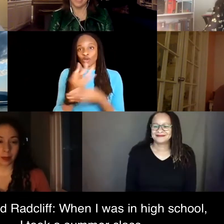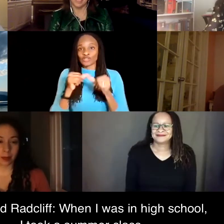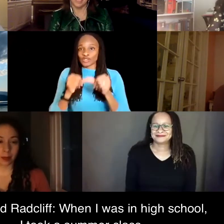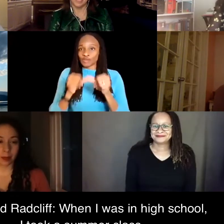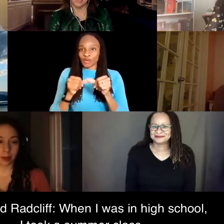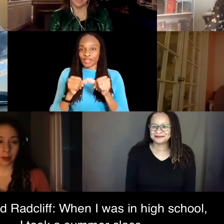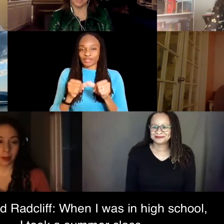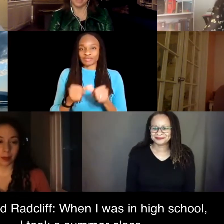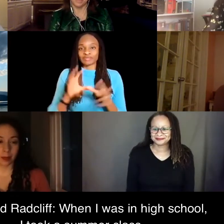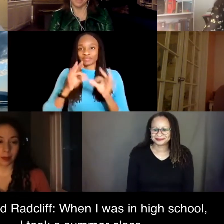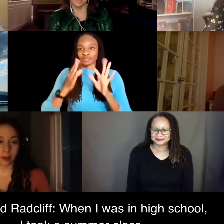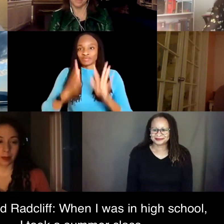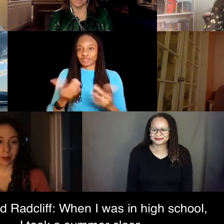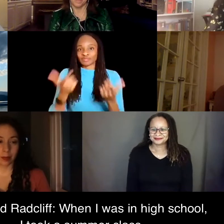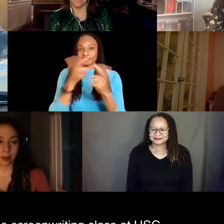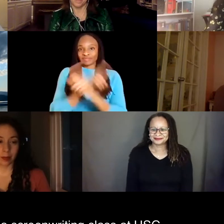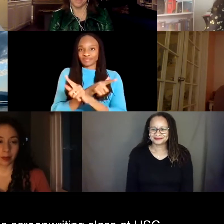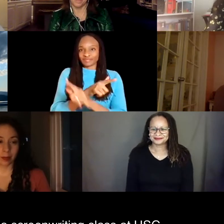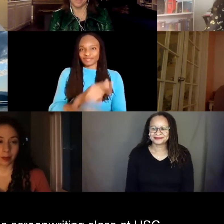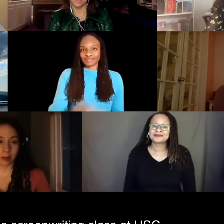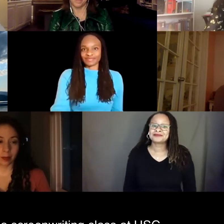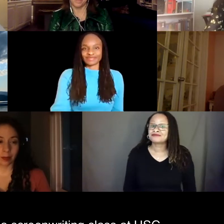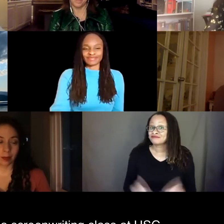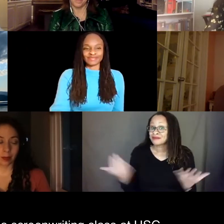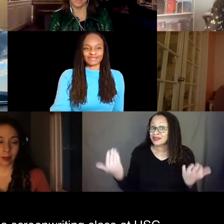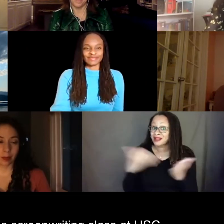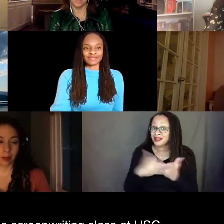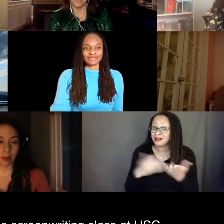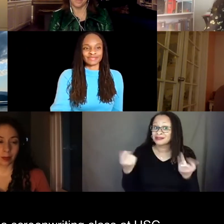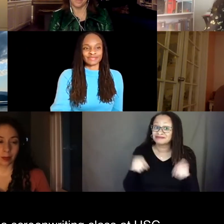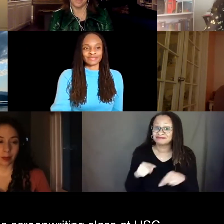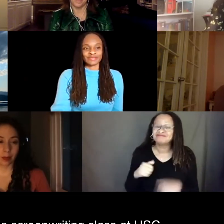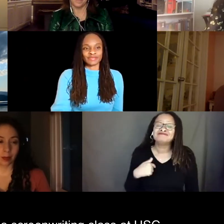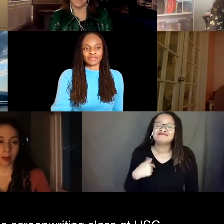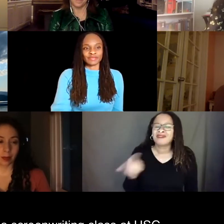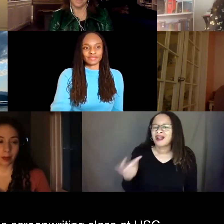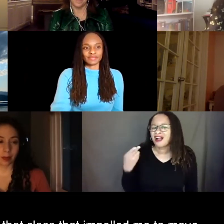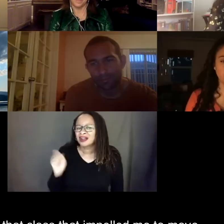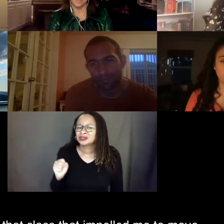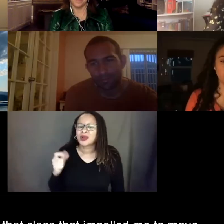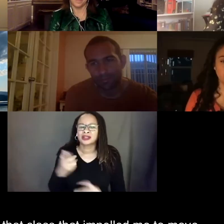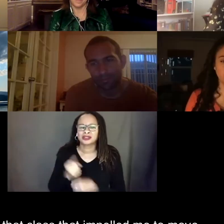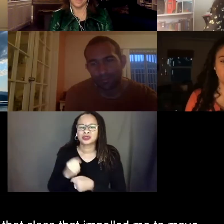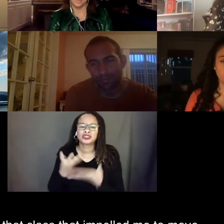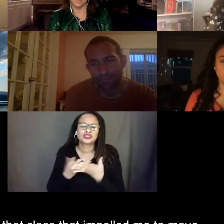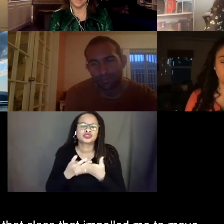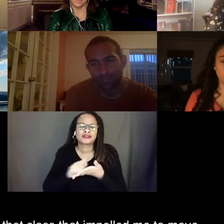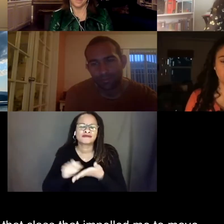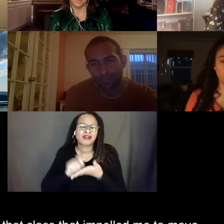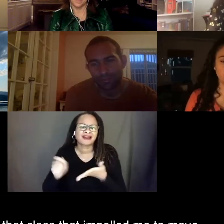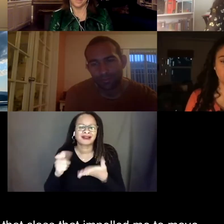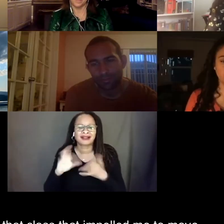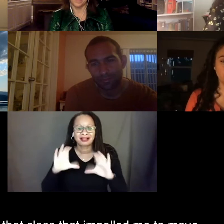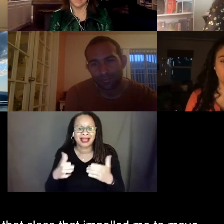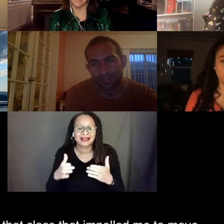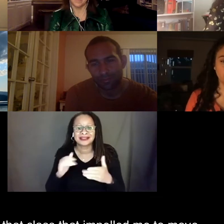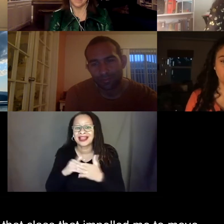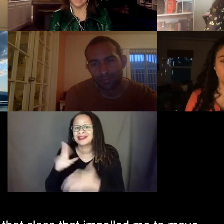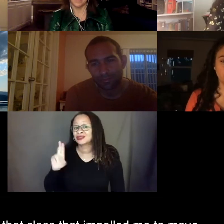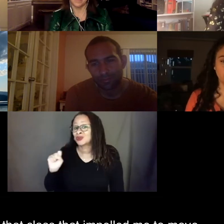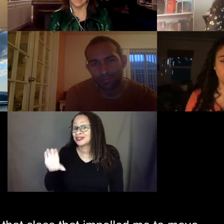was in high school, I took a summer class, a screenwriting class at USC, and it was that class that impelled me